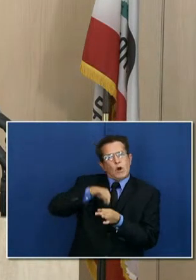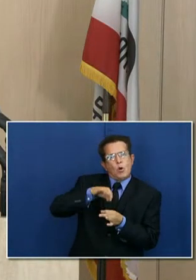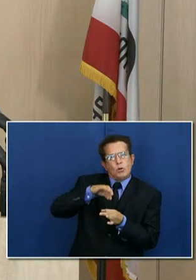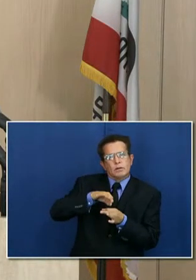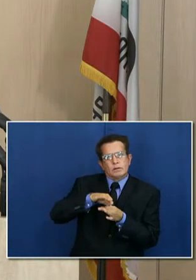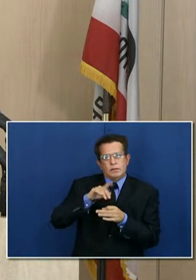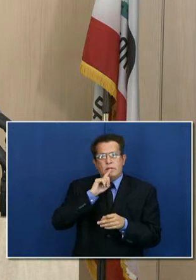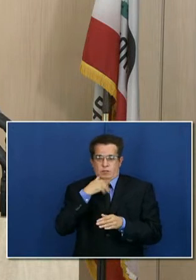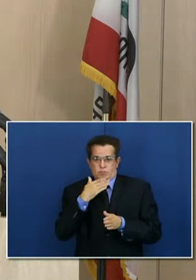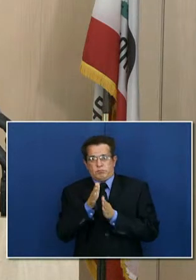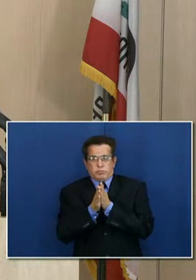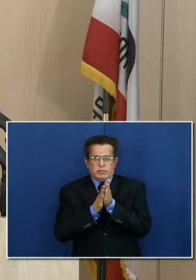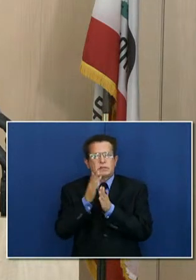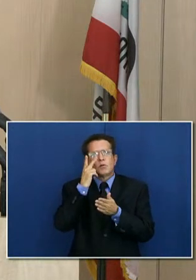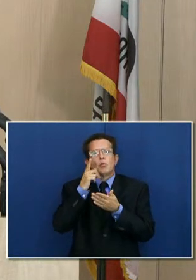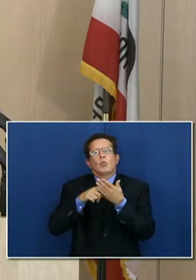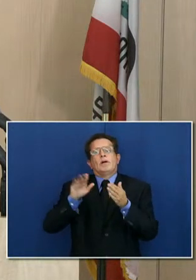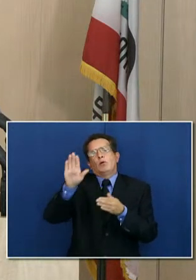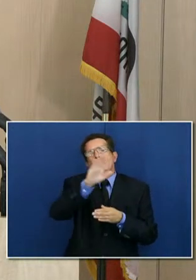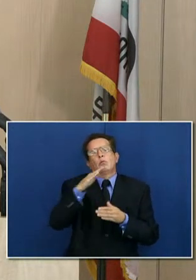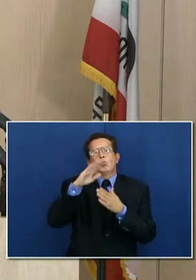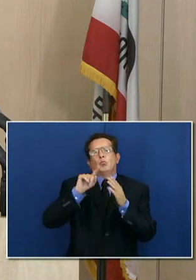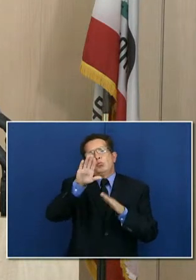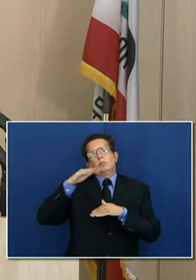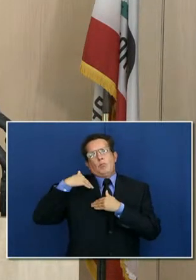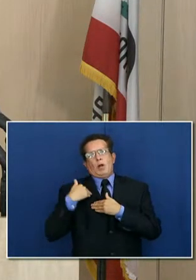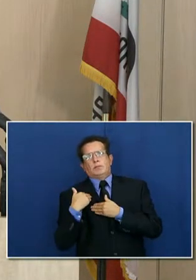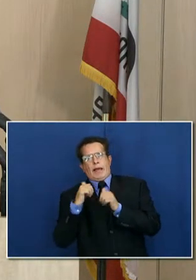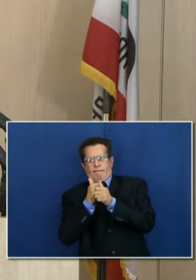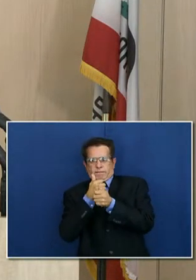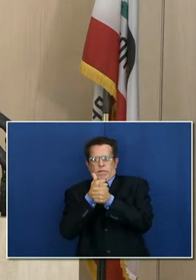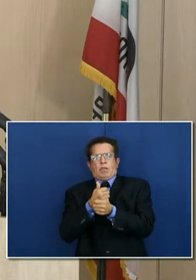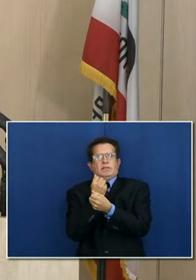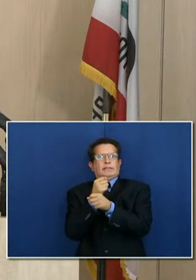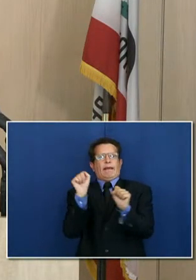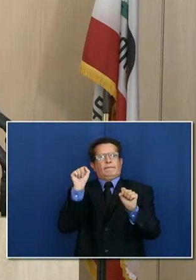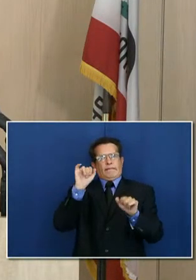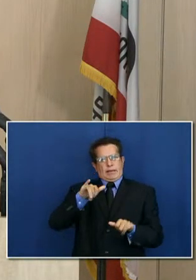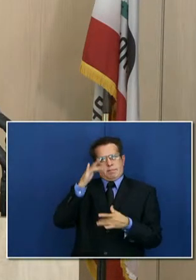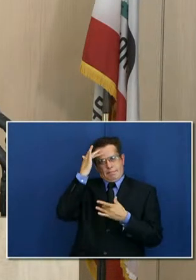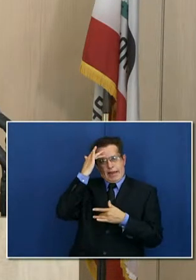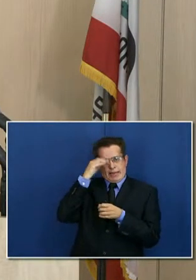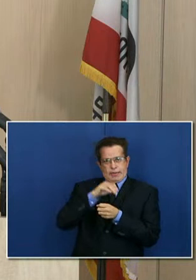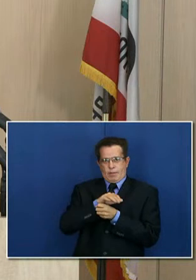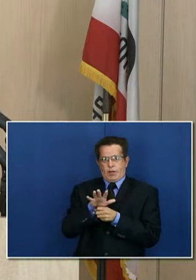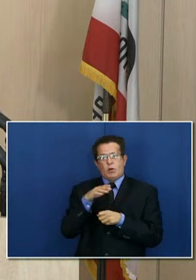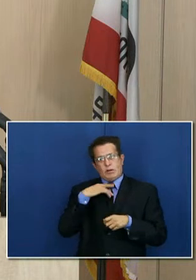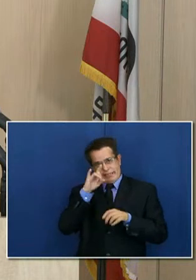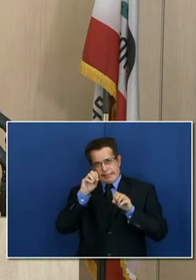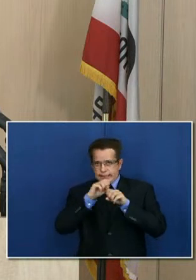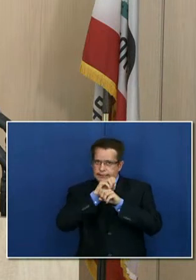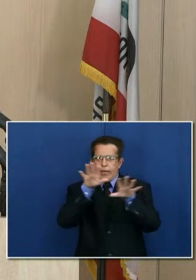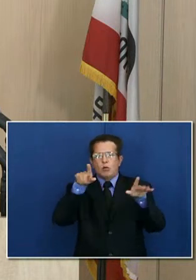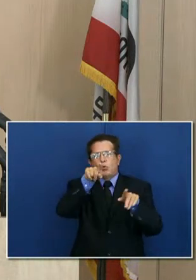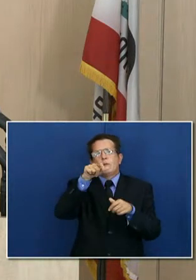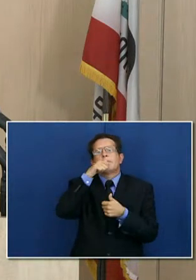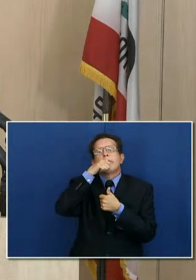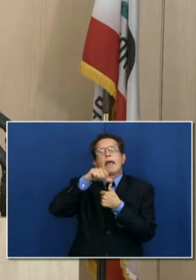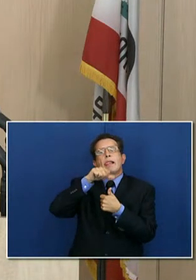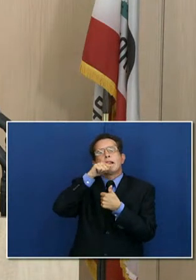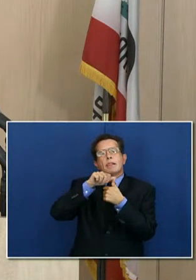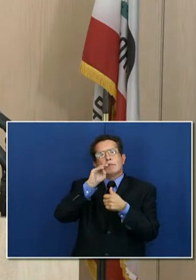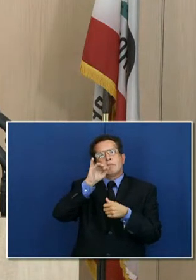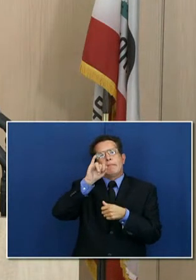been doing when it comes down to this pandemic. As the supervisor mentioned, we sent every single registered voter a mail ballot, and to